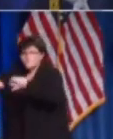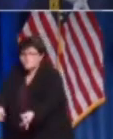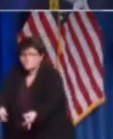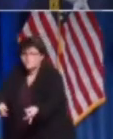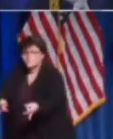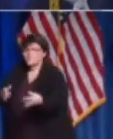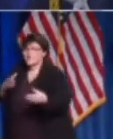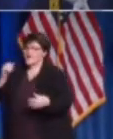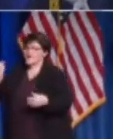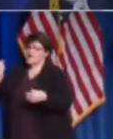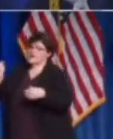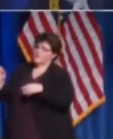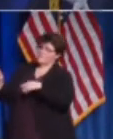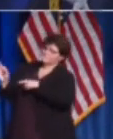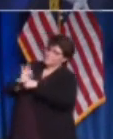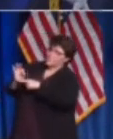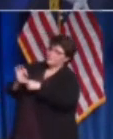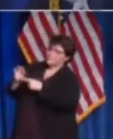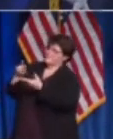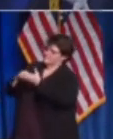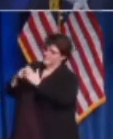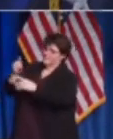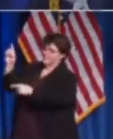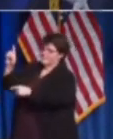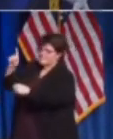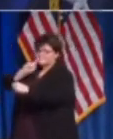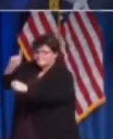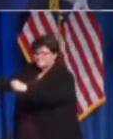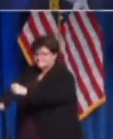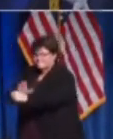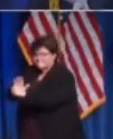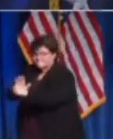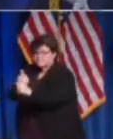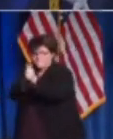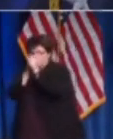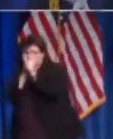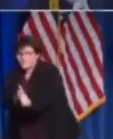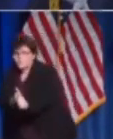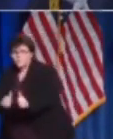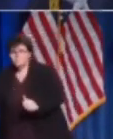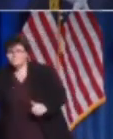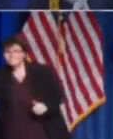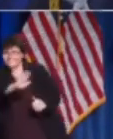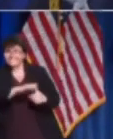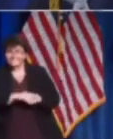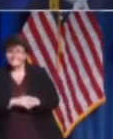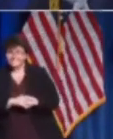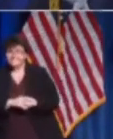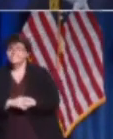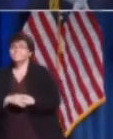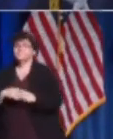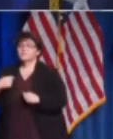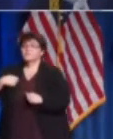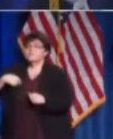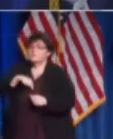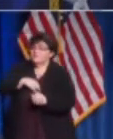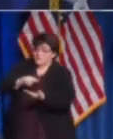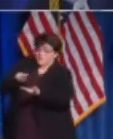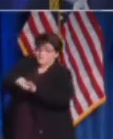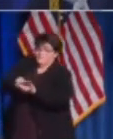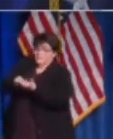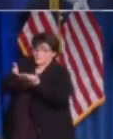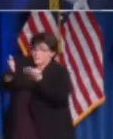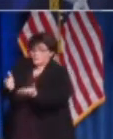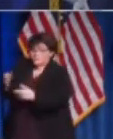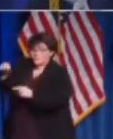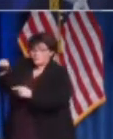your commitments as well. And our Treasurer, Eric Russell, is doing everything, managing state pensions,